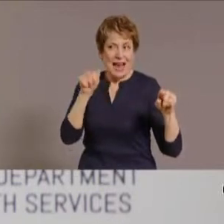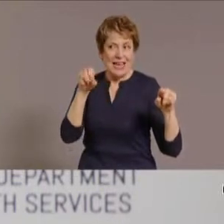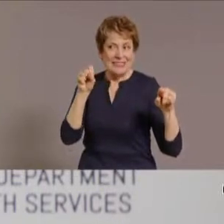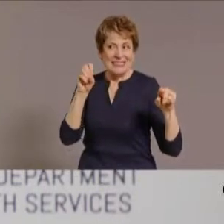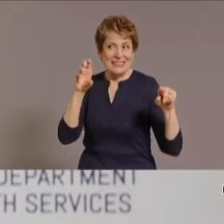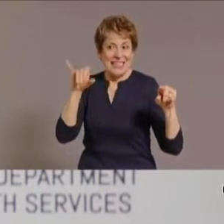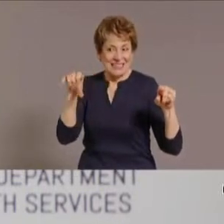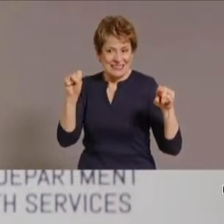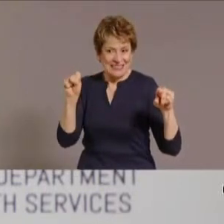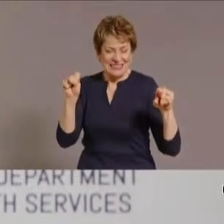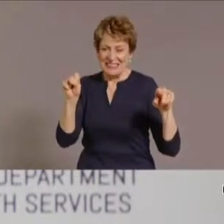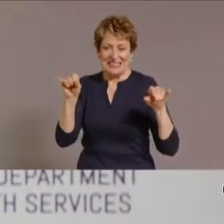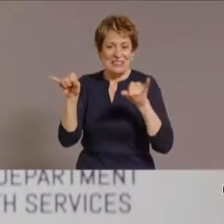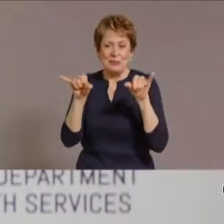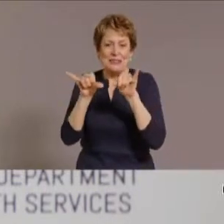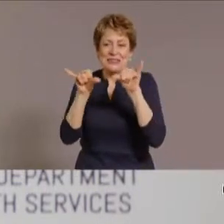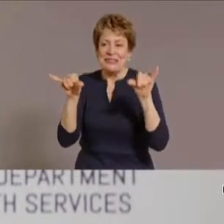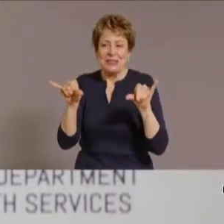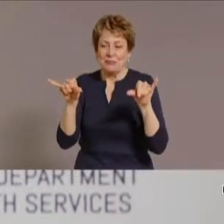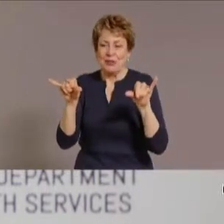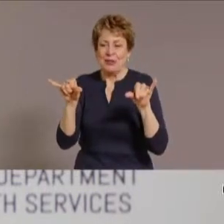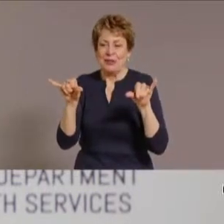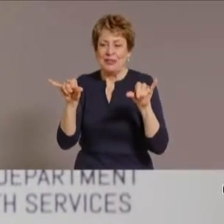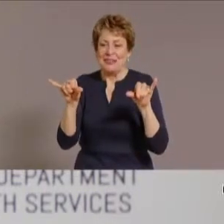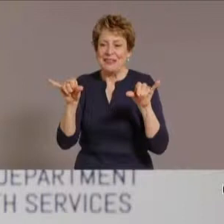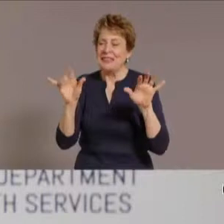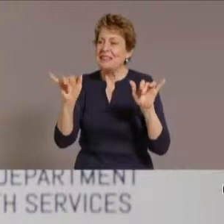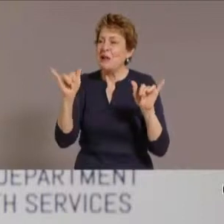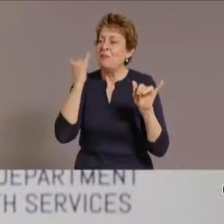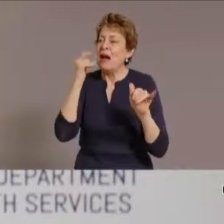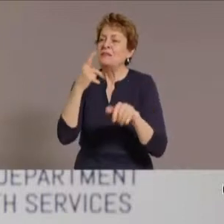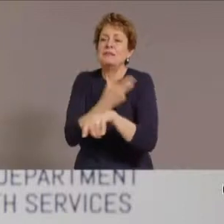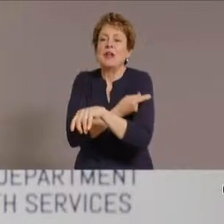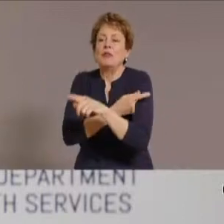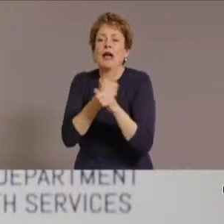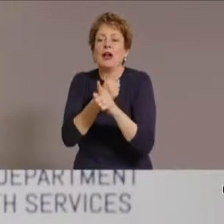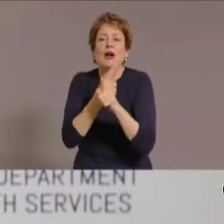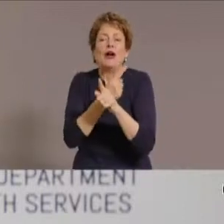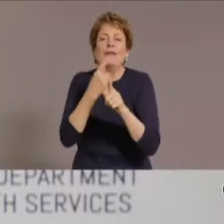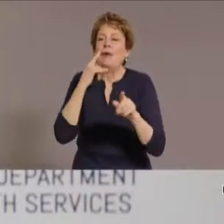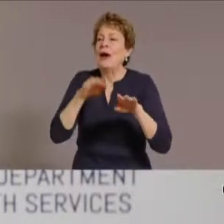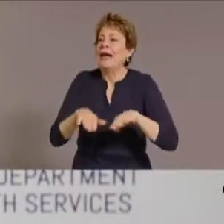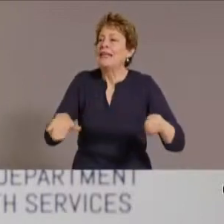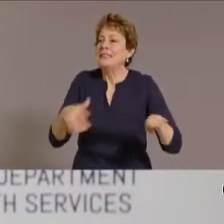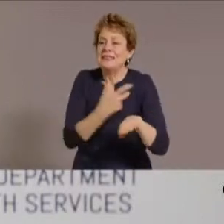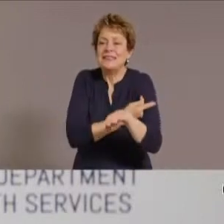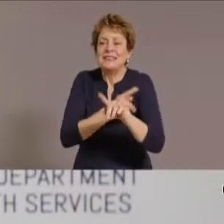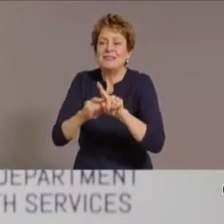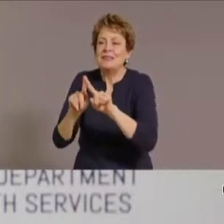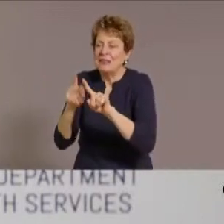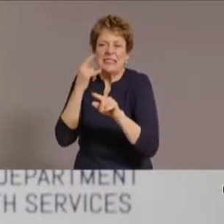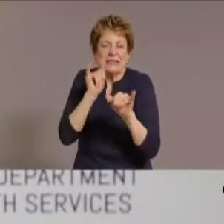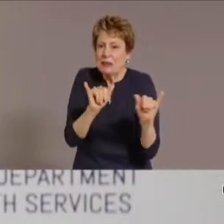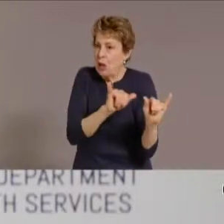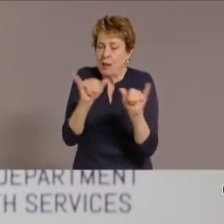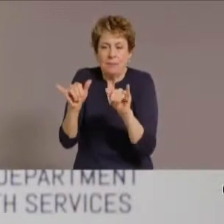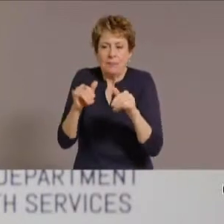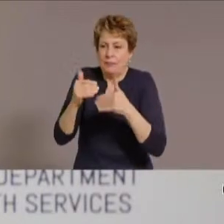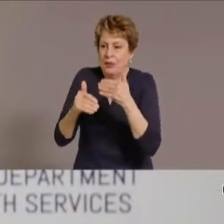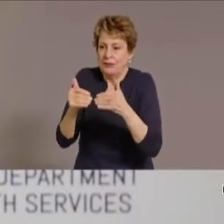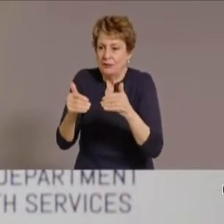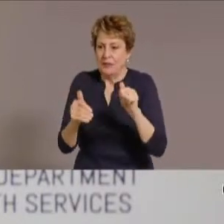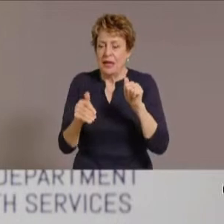federal government allows you to order through their program. So what they will do is they will just go into ASUS, be able to order up